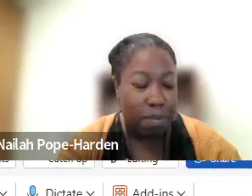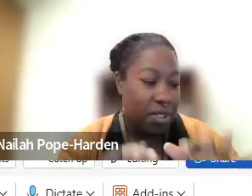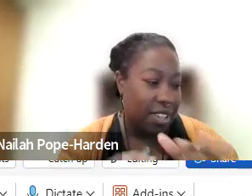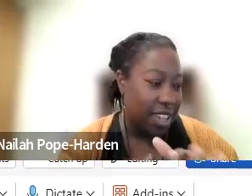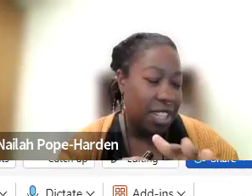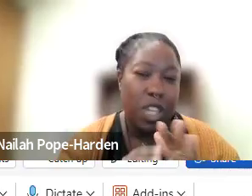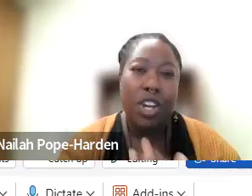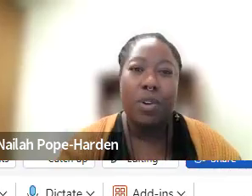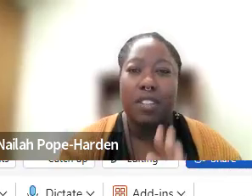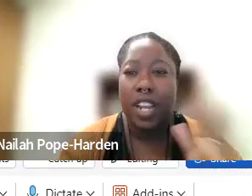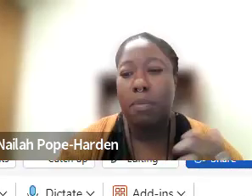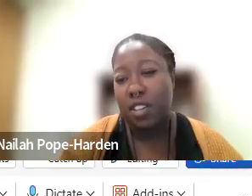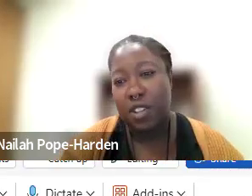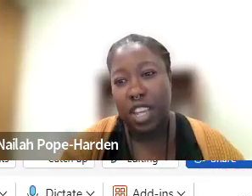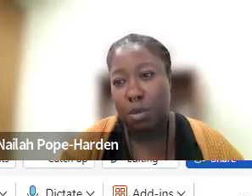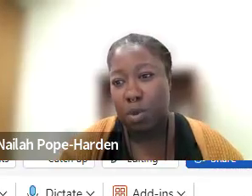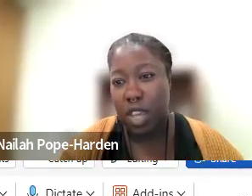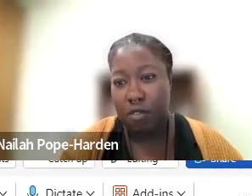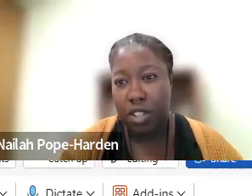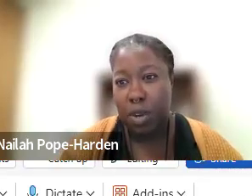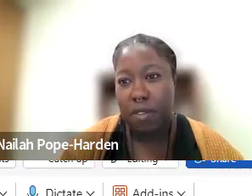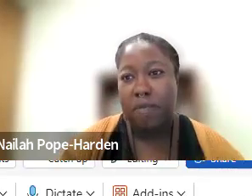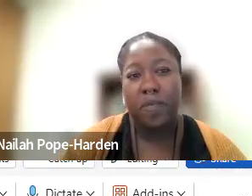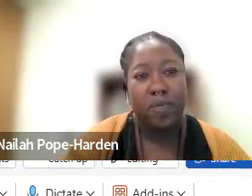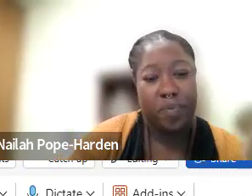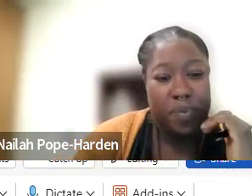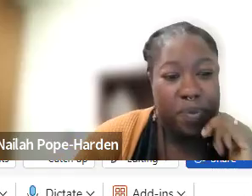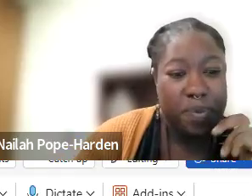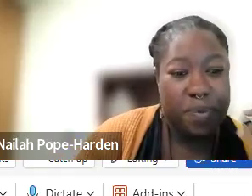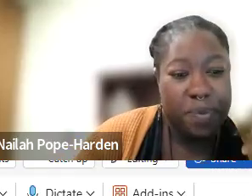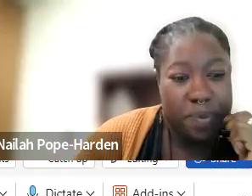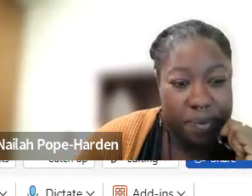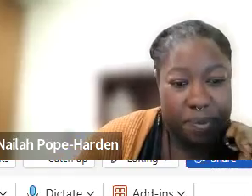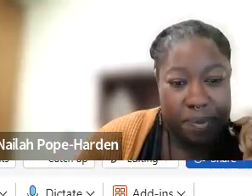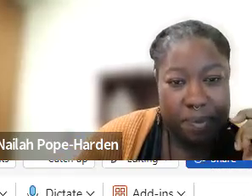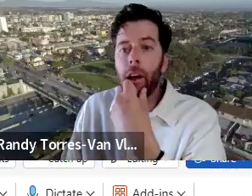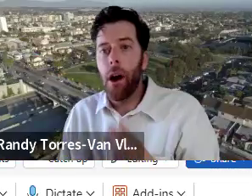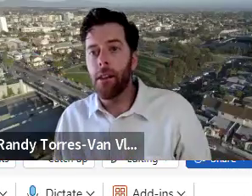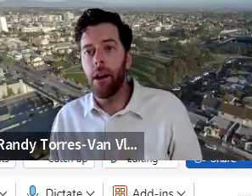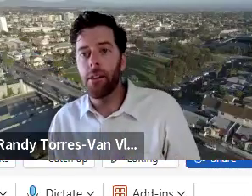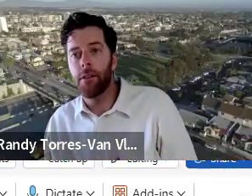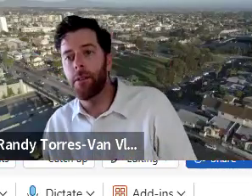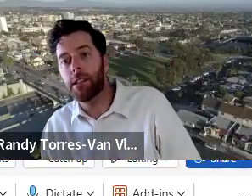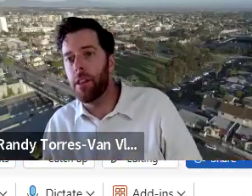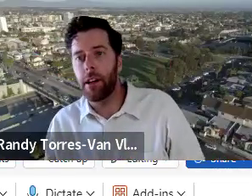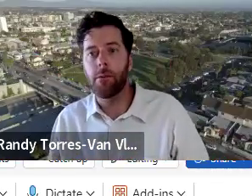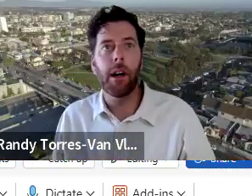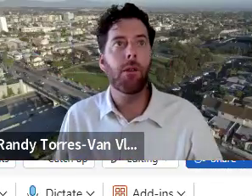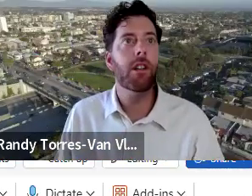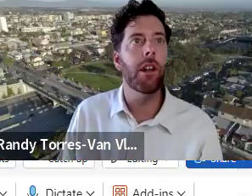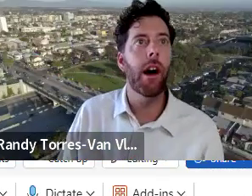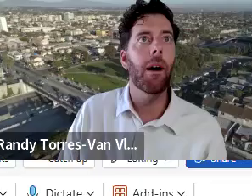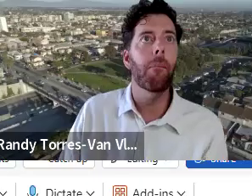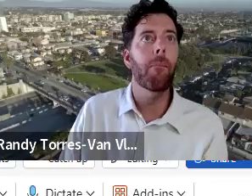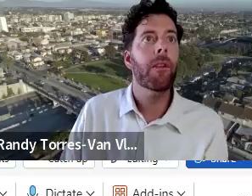as deep as we can go in defining meaningful engagement would be helpful as well. Yeah, no, thanks for